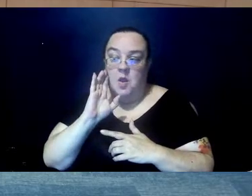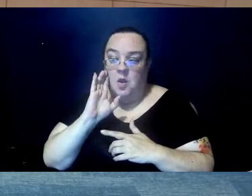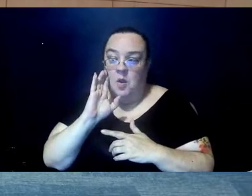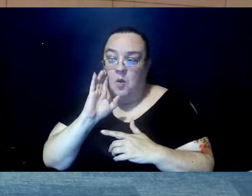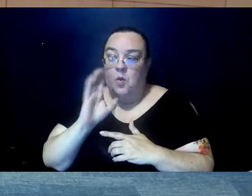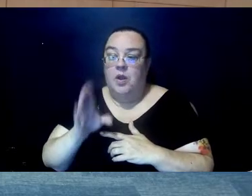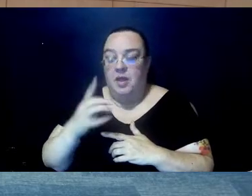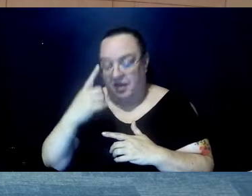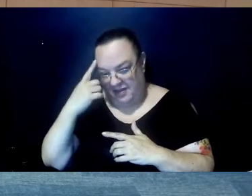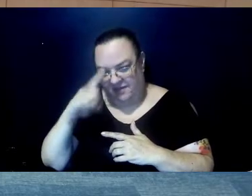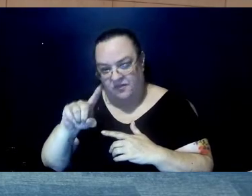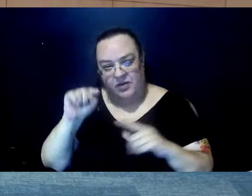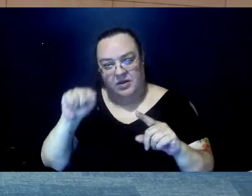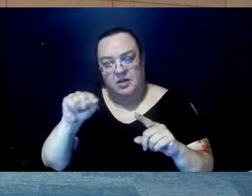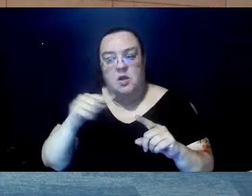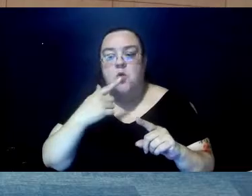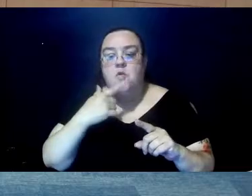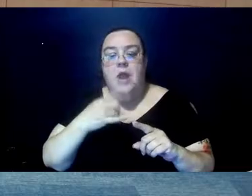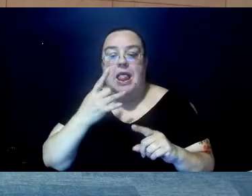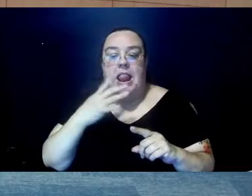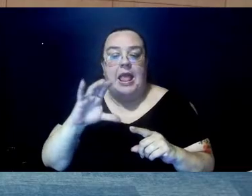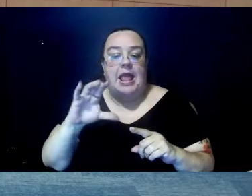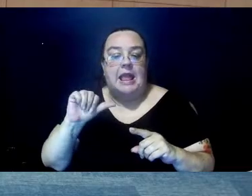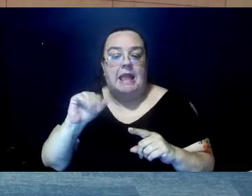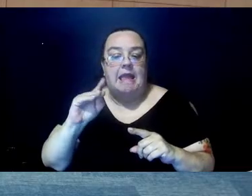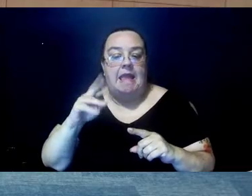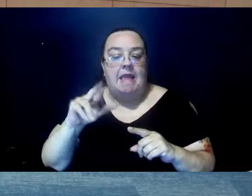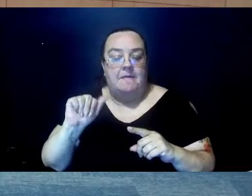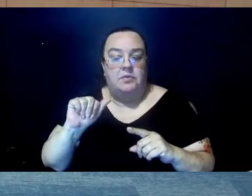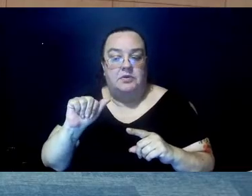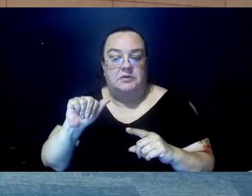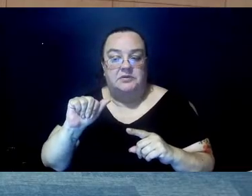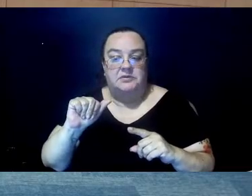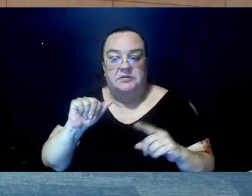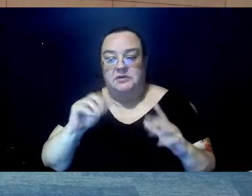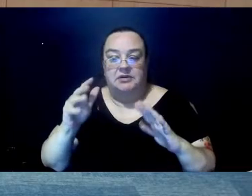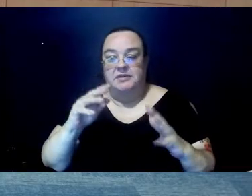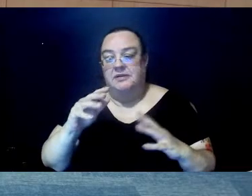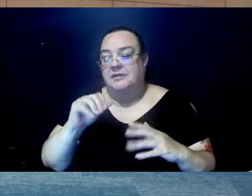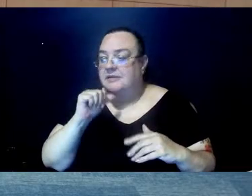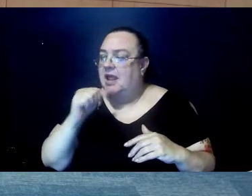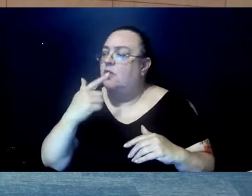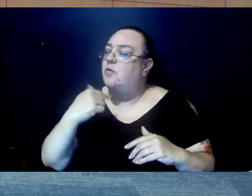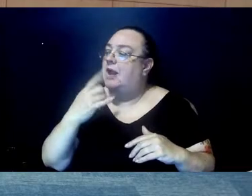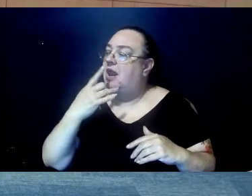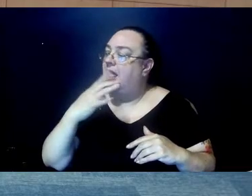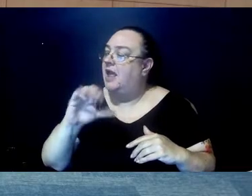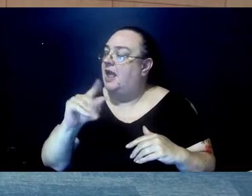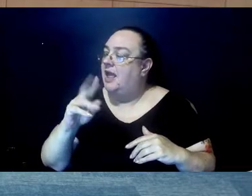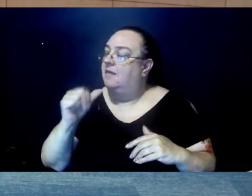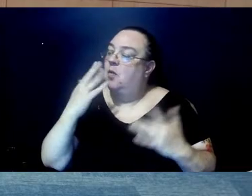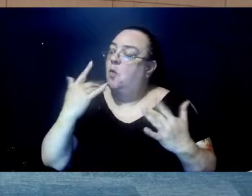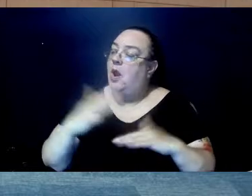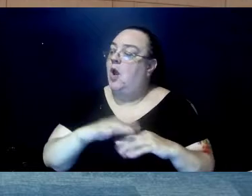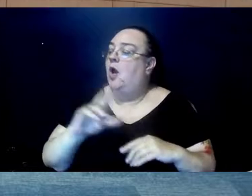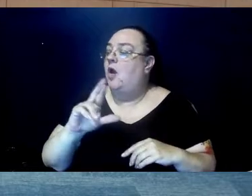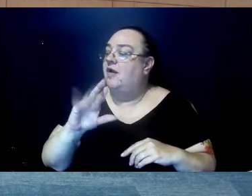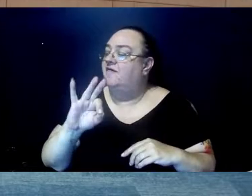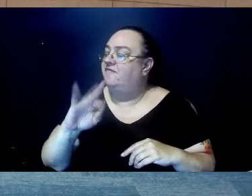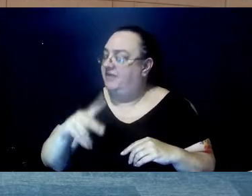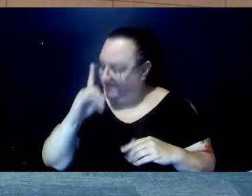the red light cameras and some of the it's actually not the red light camera because we're waiting on the RFP for that, but